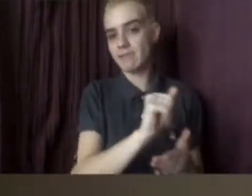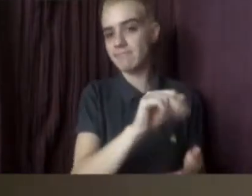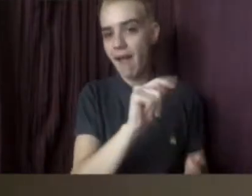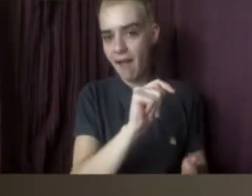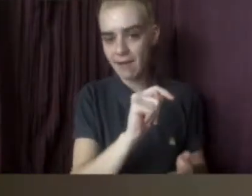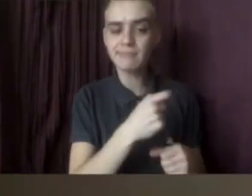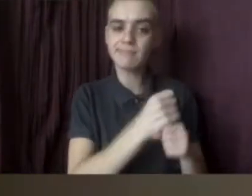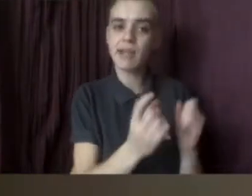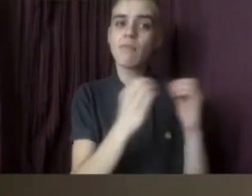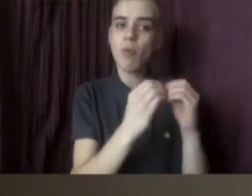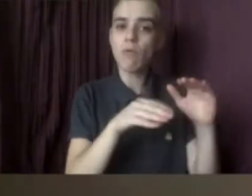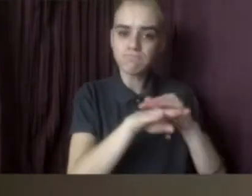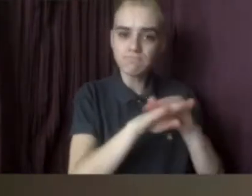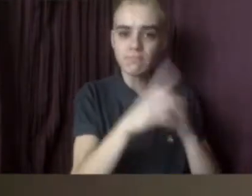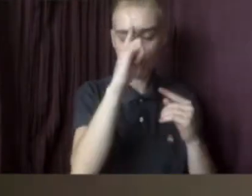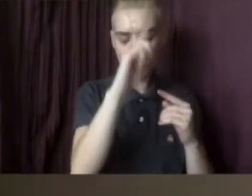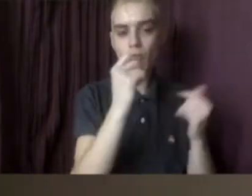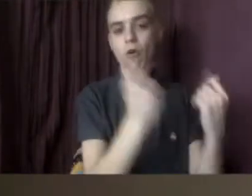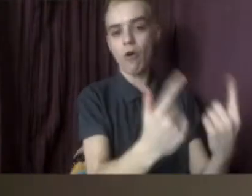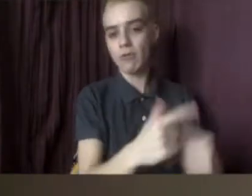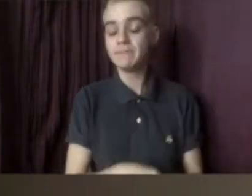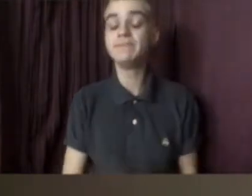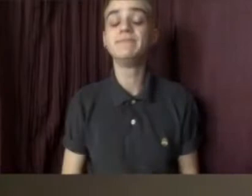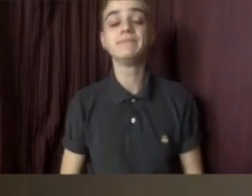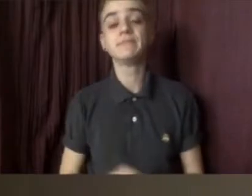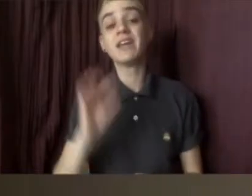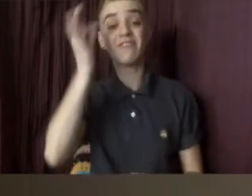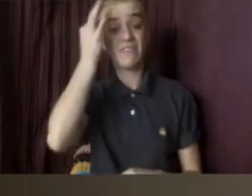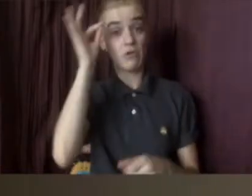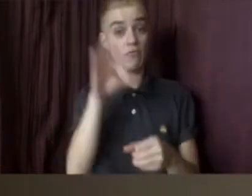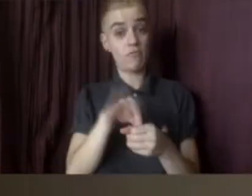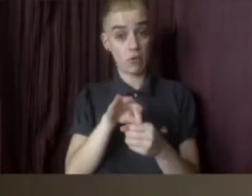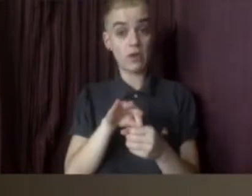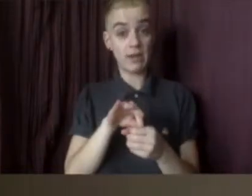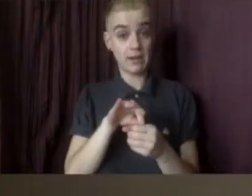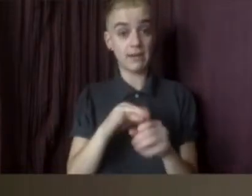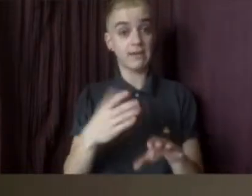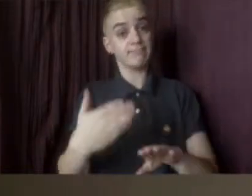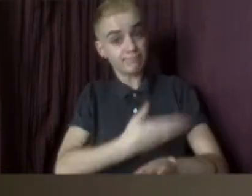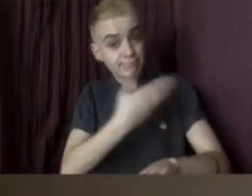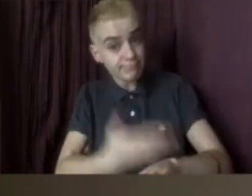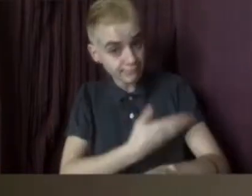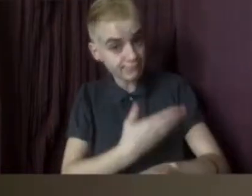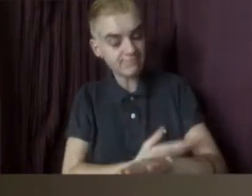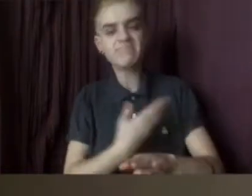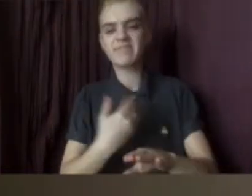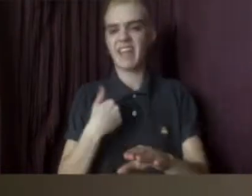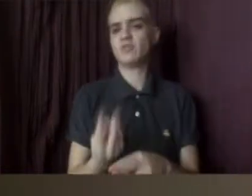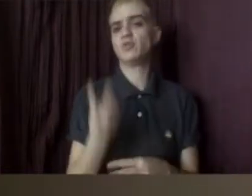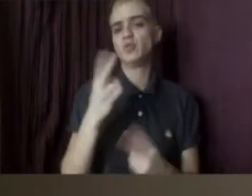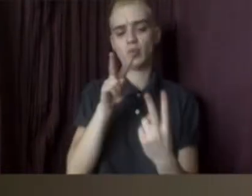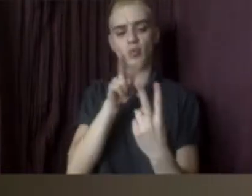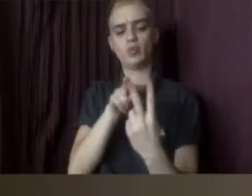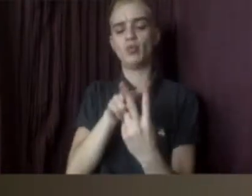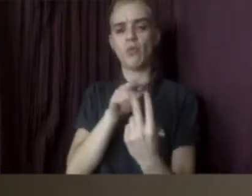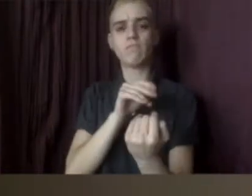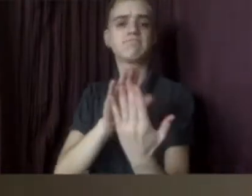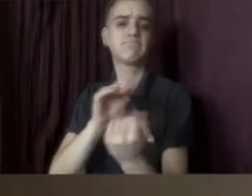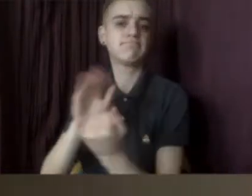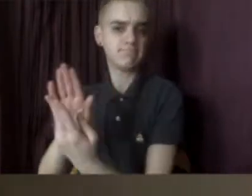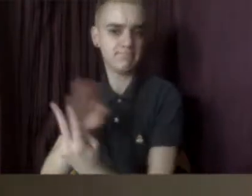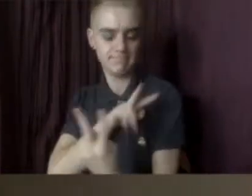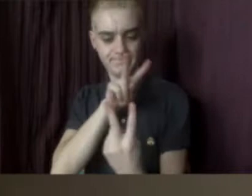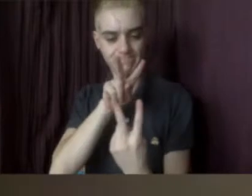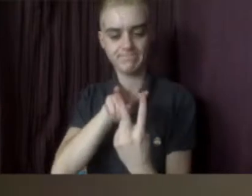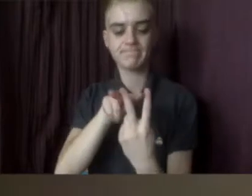board approach. So that is something like setting baseline minimum standards to make sure that voters can count on a certain level